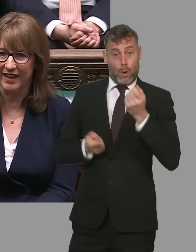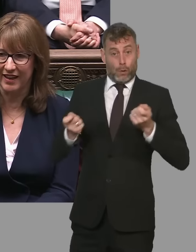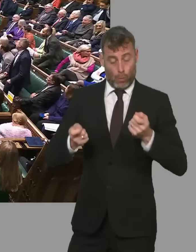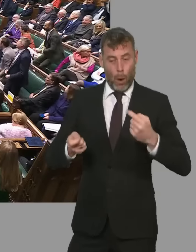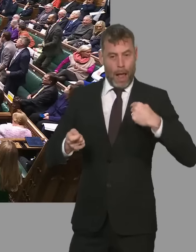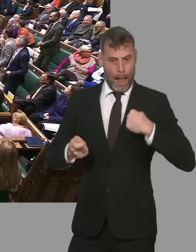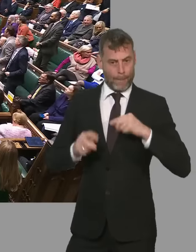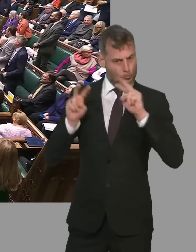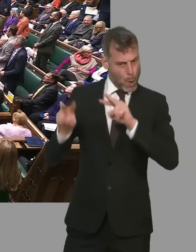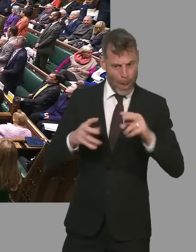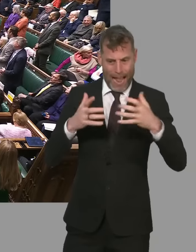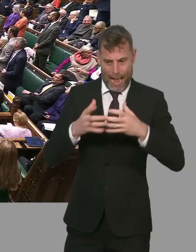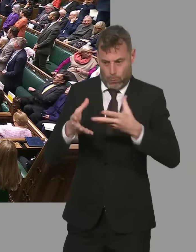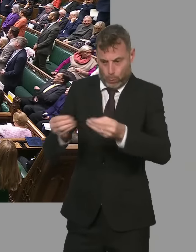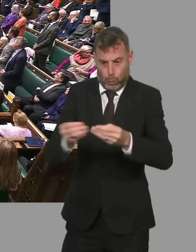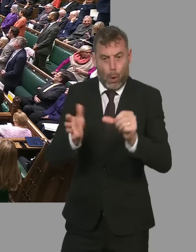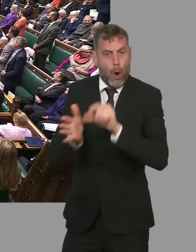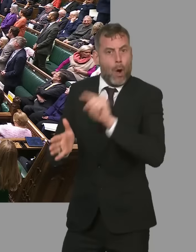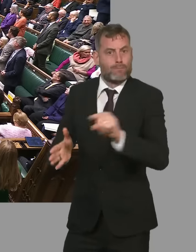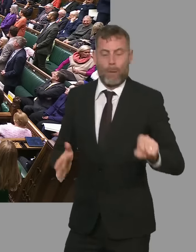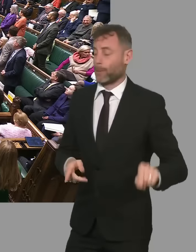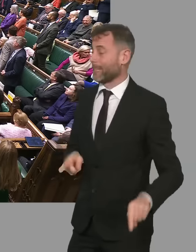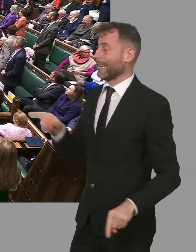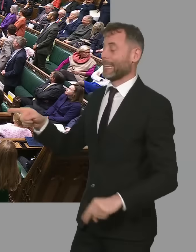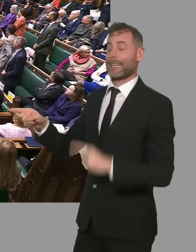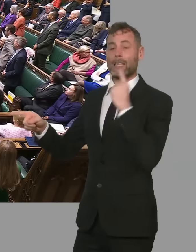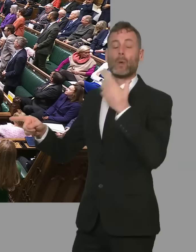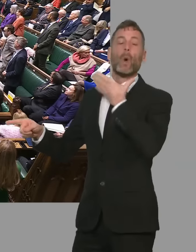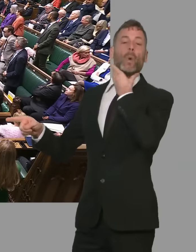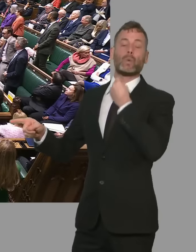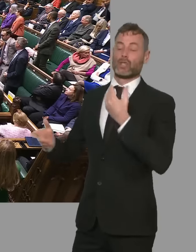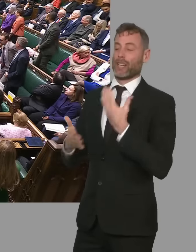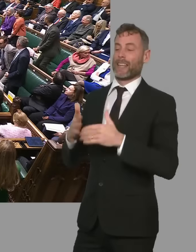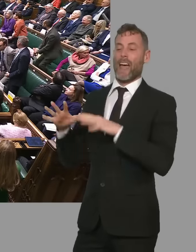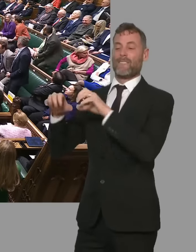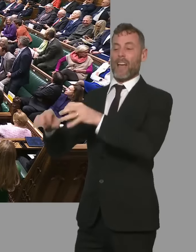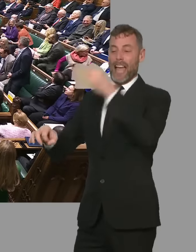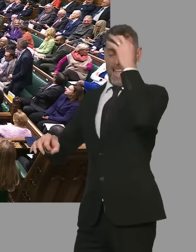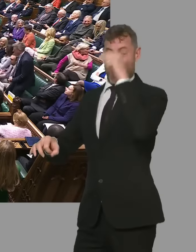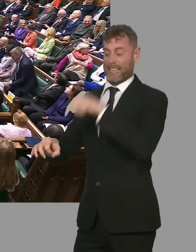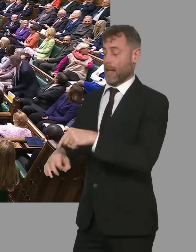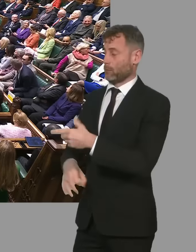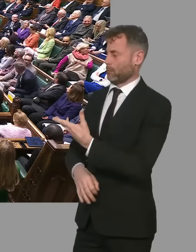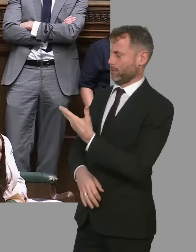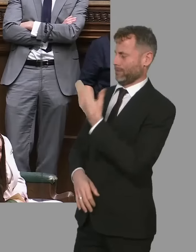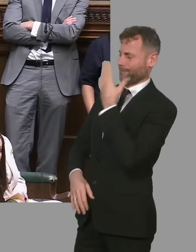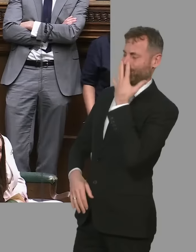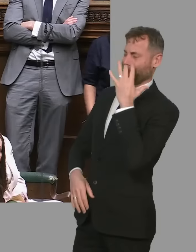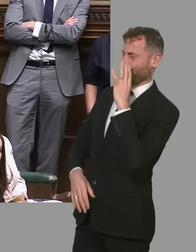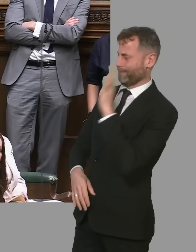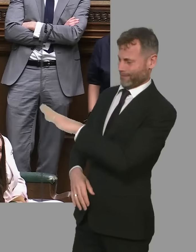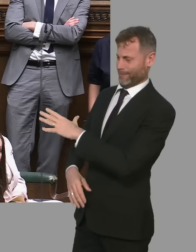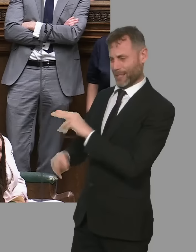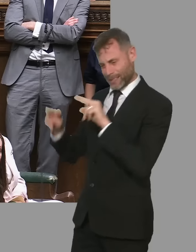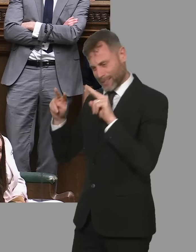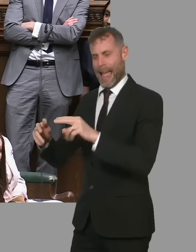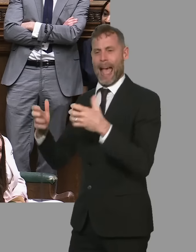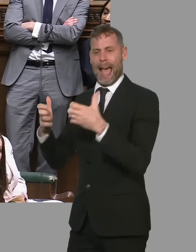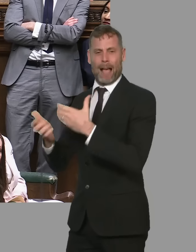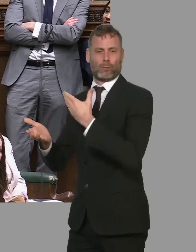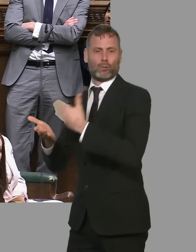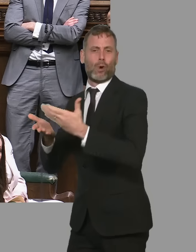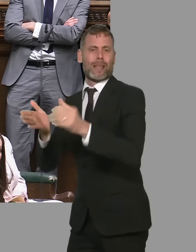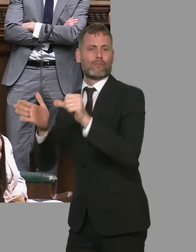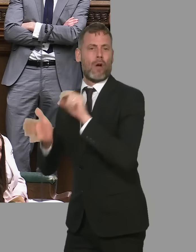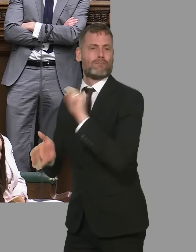Thank you, Mr. Speaker. Speaker, can I thank the Prime Minister for the